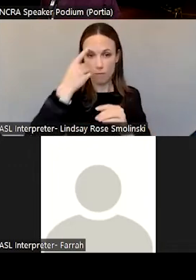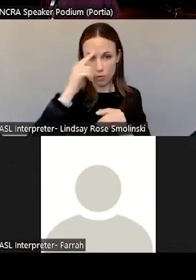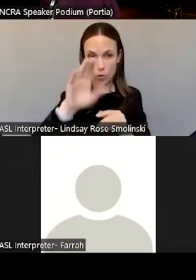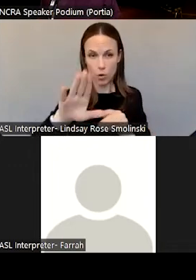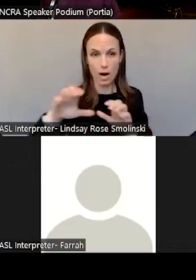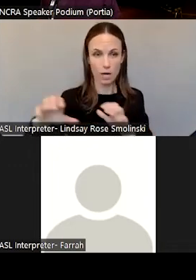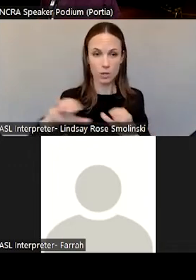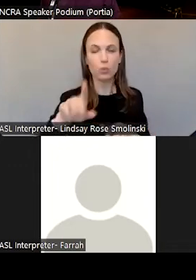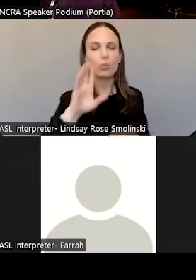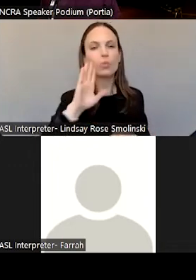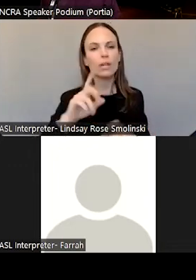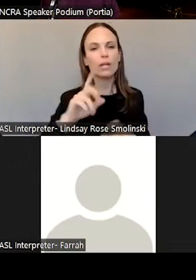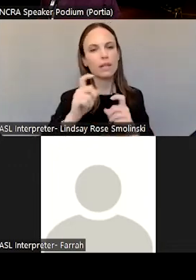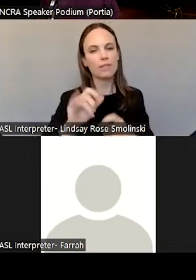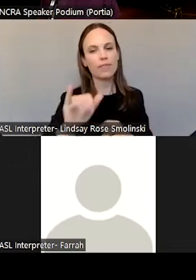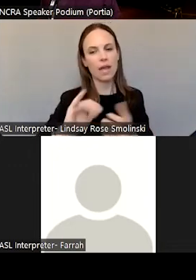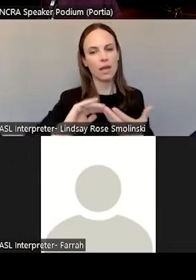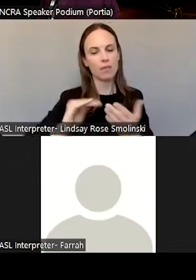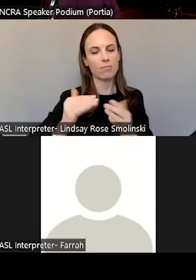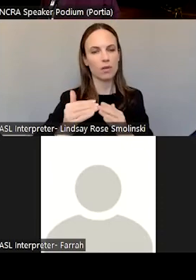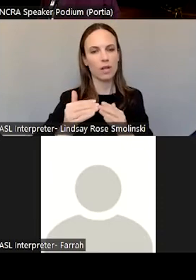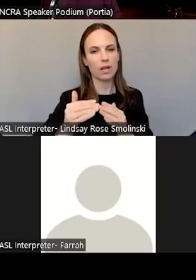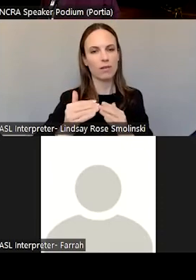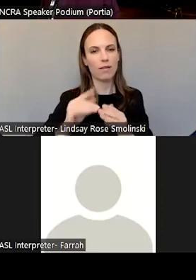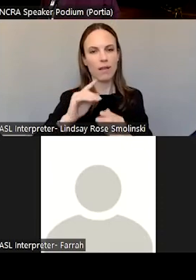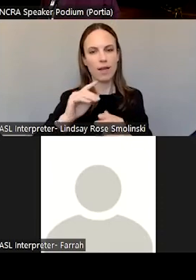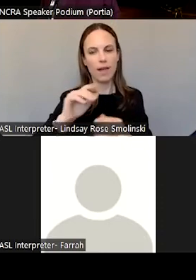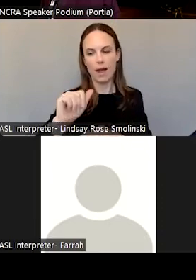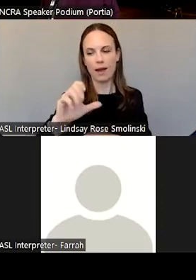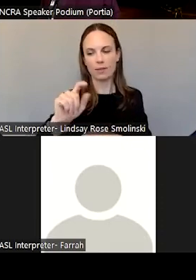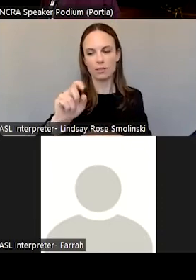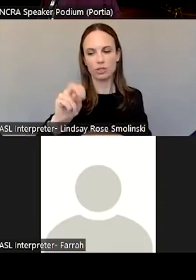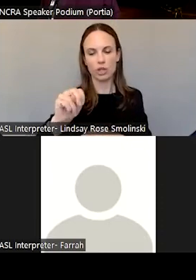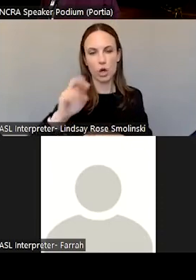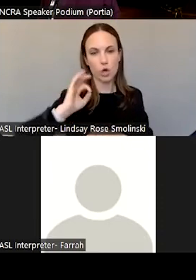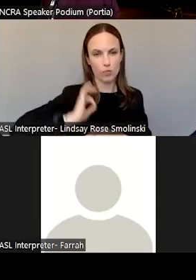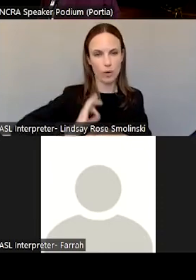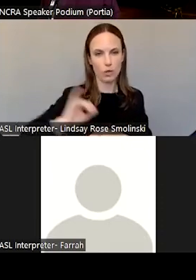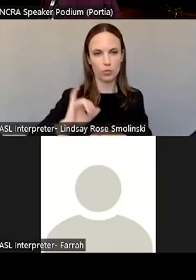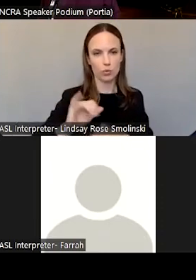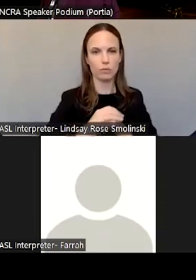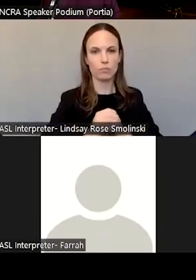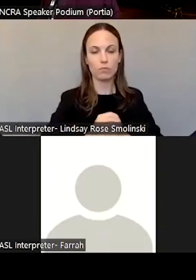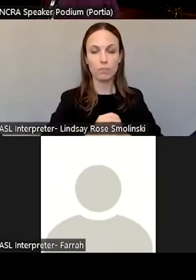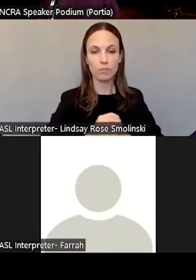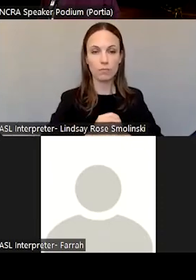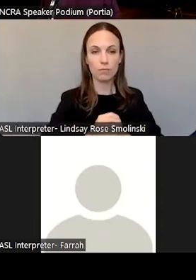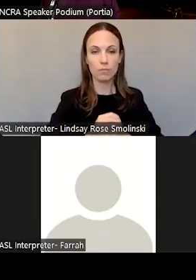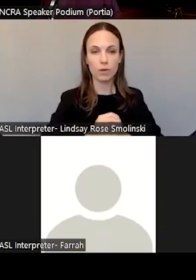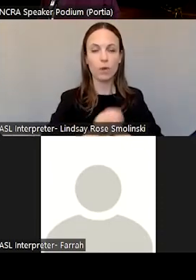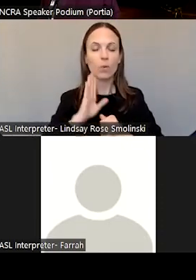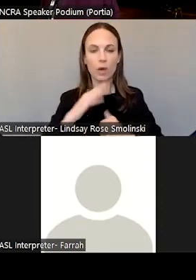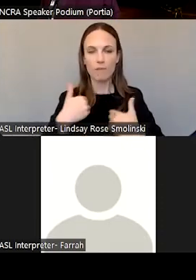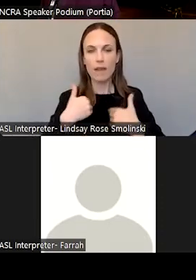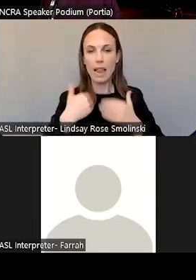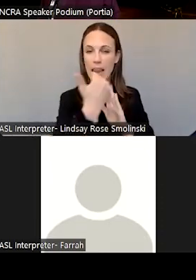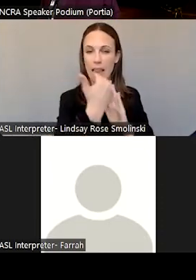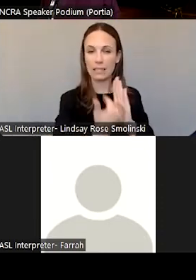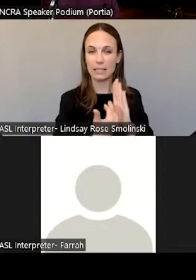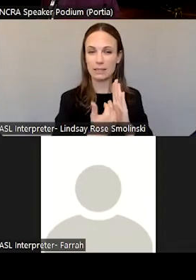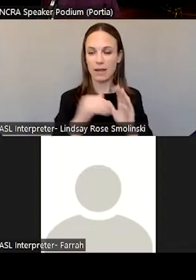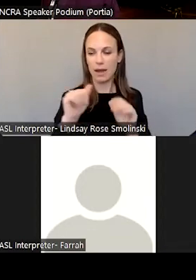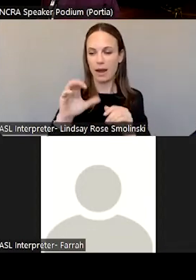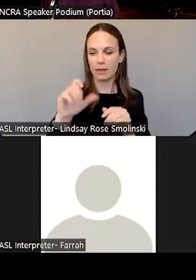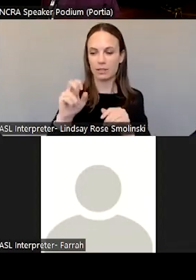action, you will be giving that community the action credit as well. There will be a list of actions